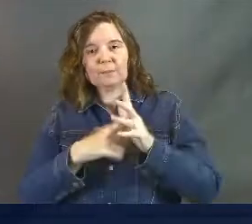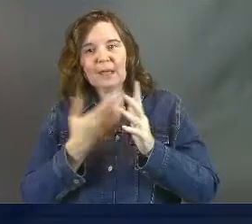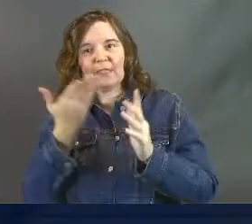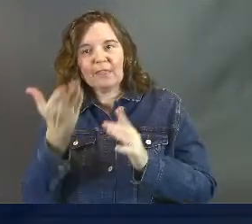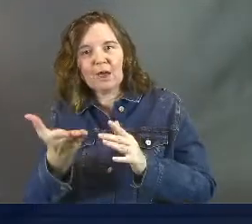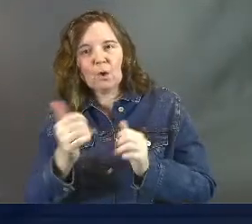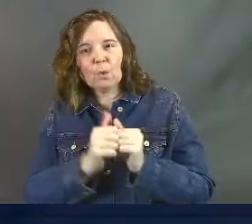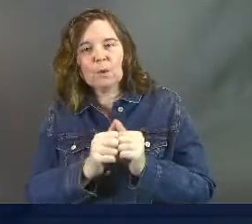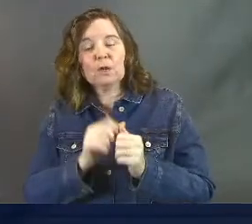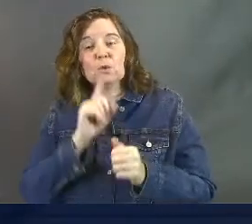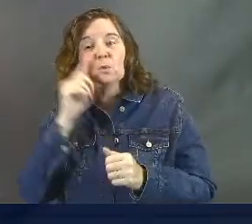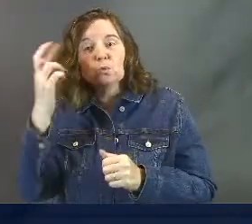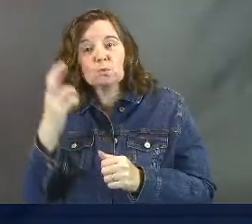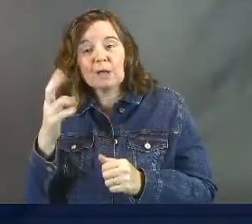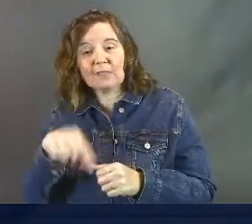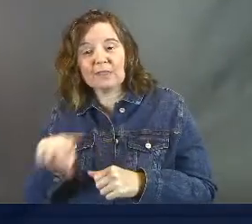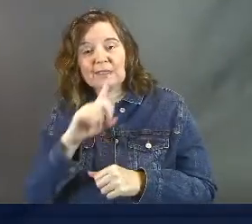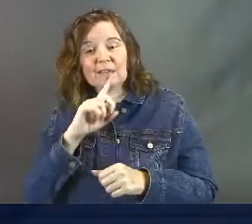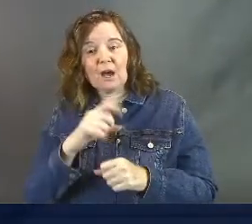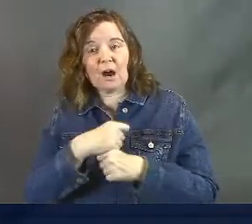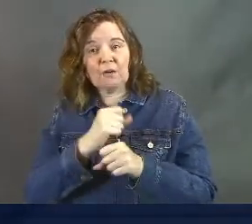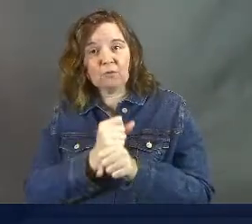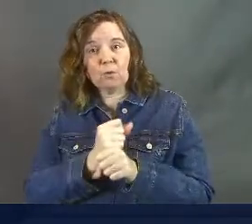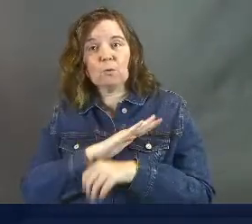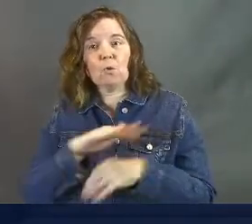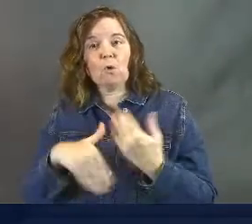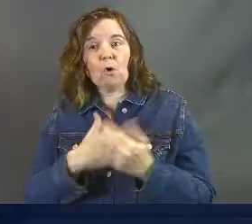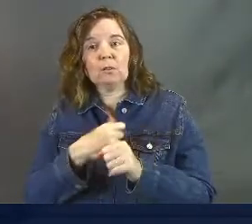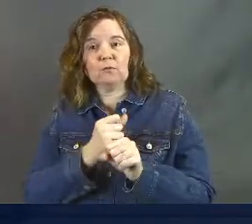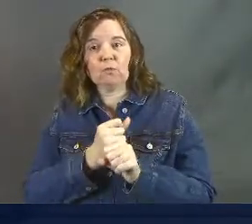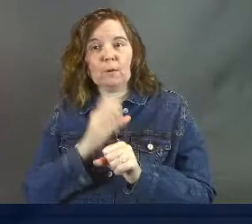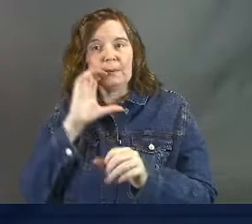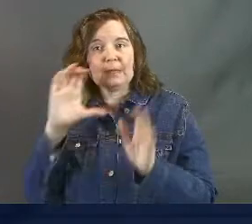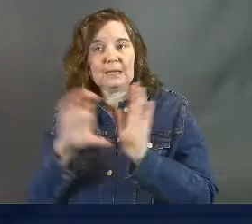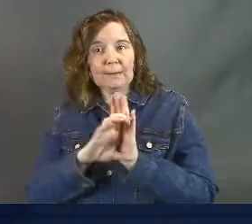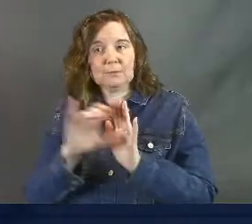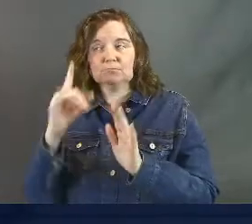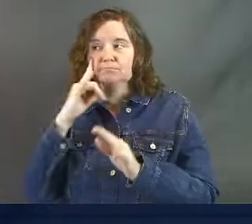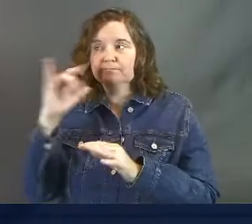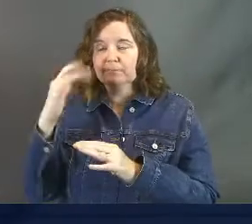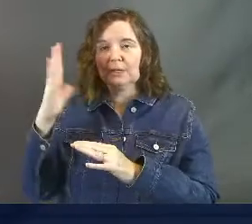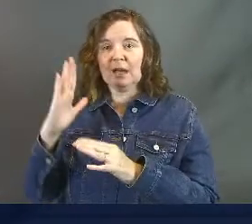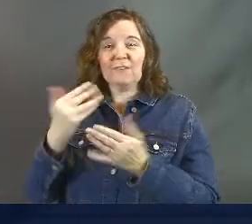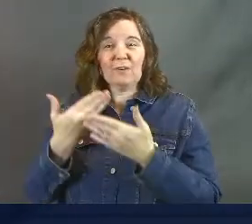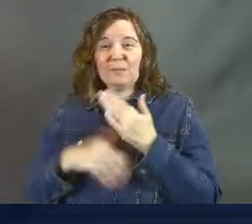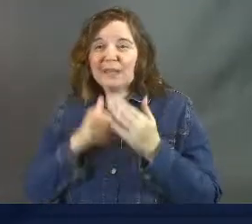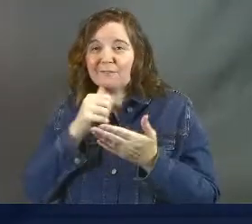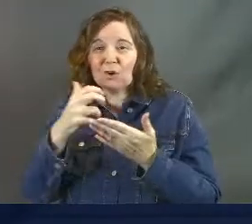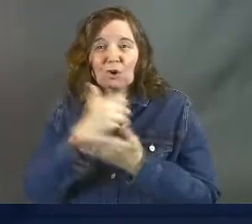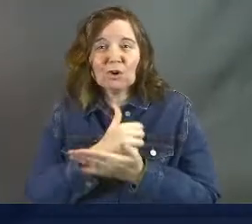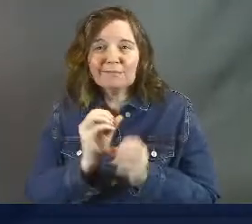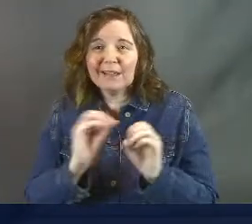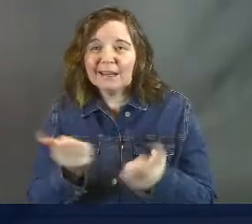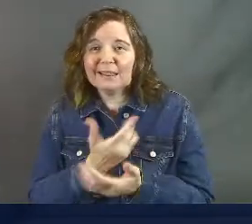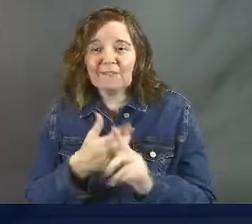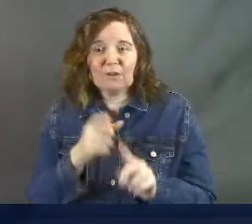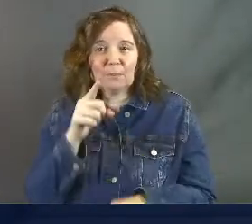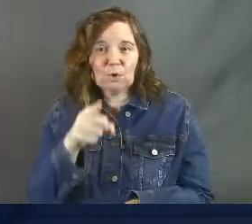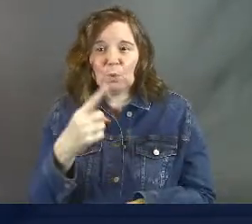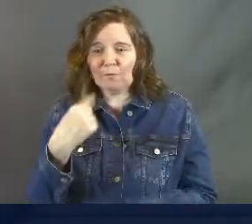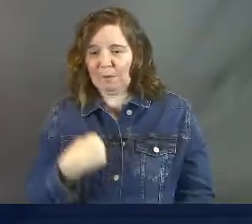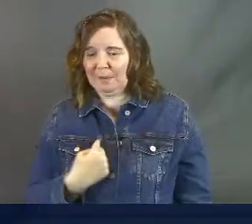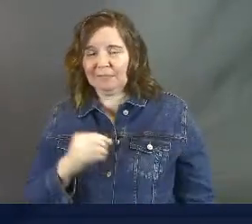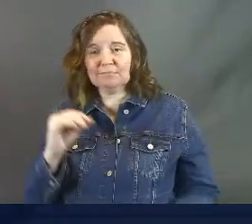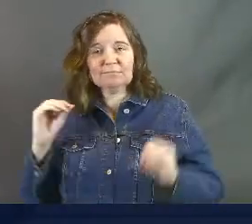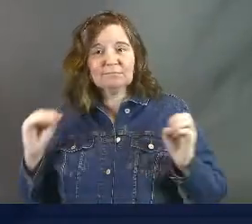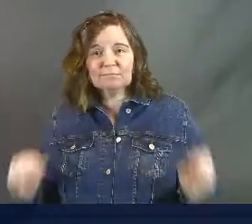We've got to begin with realizing that they are formed in the image of God. And that from birth, they don't have to earn it. They don't have to earn anything from you or from